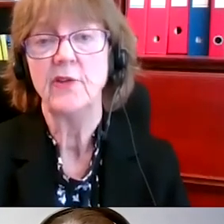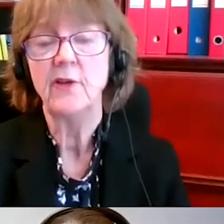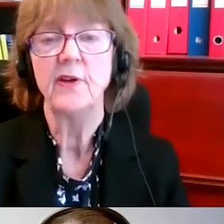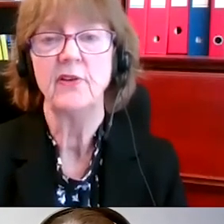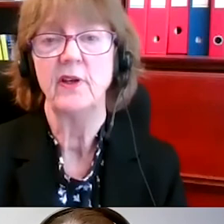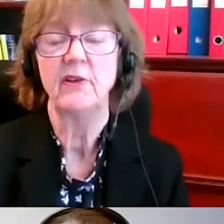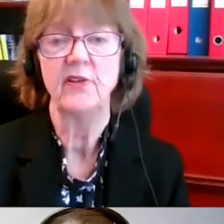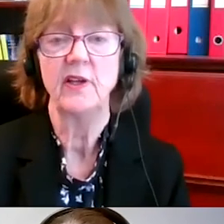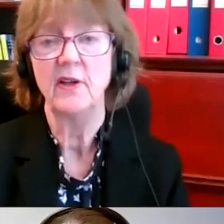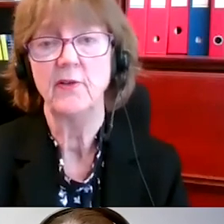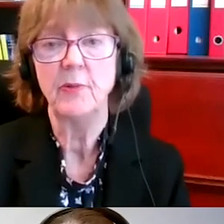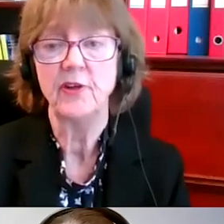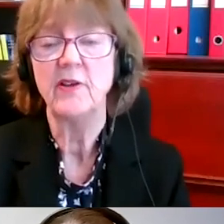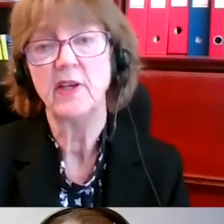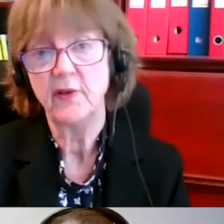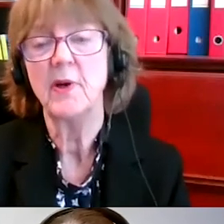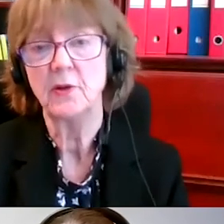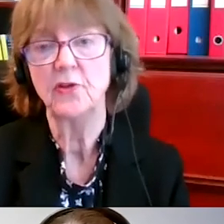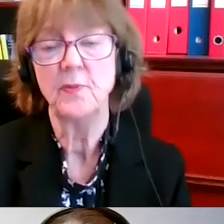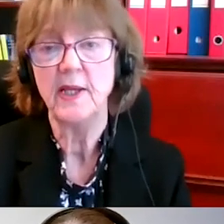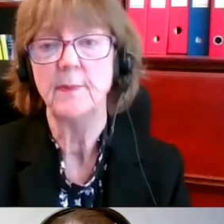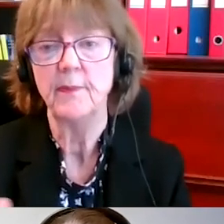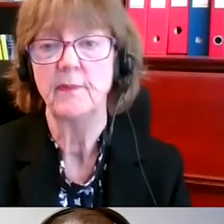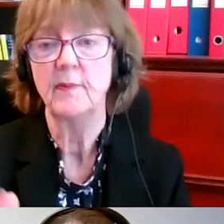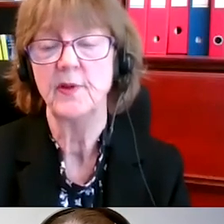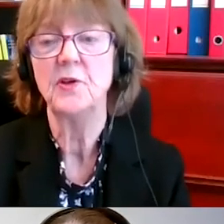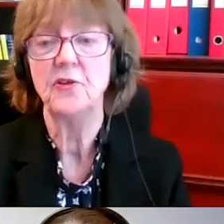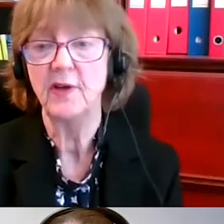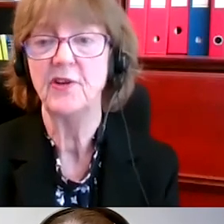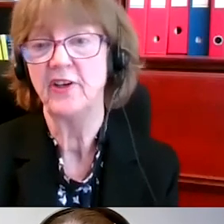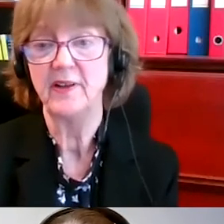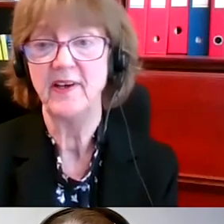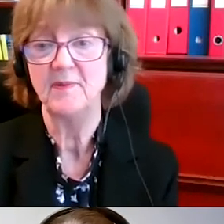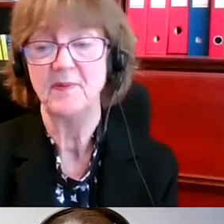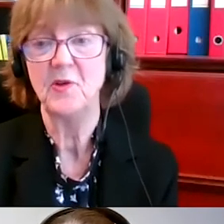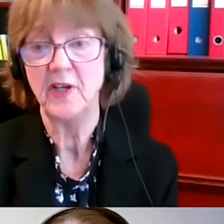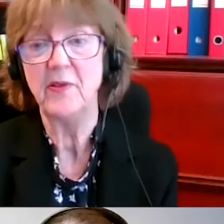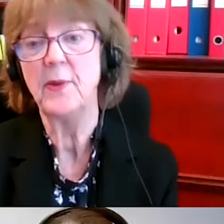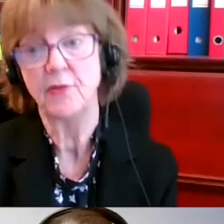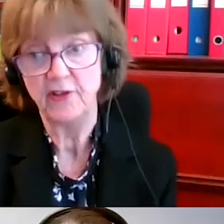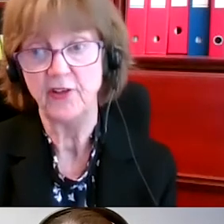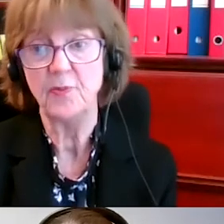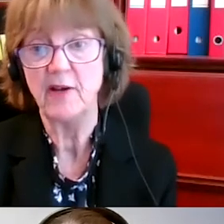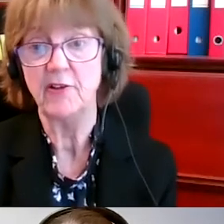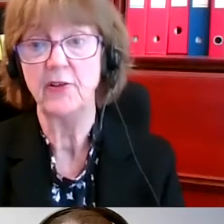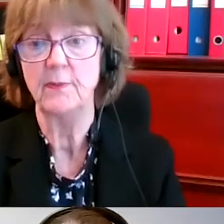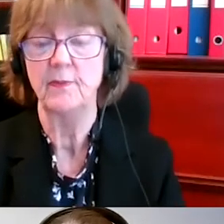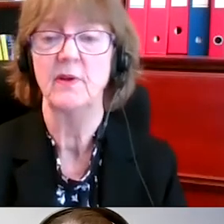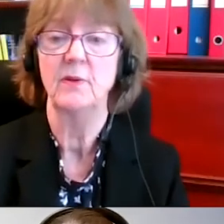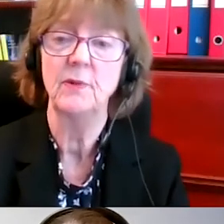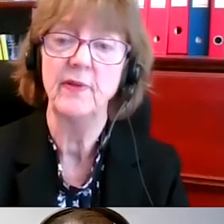So even if it's another representative, it might also be good to have the child there together with, for instance, the